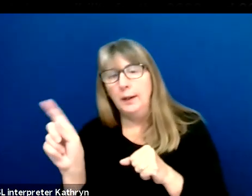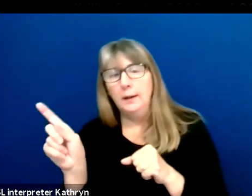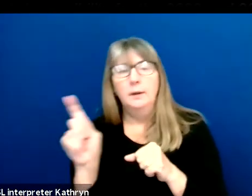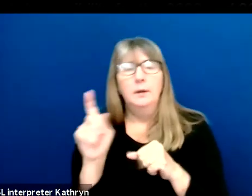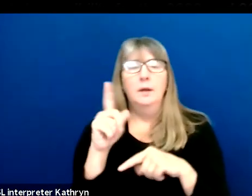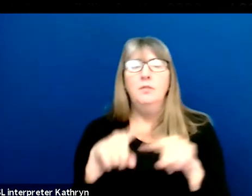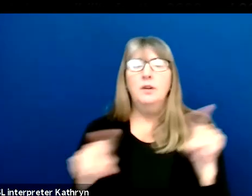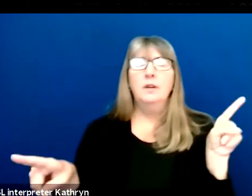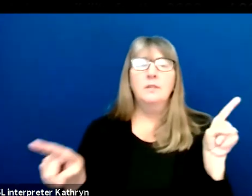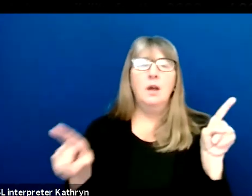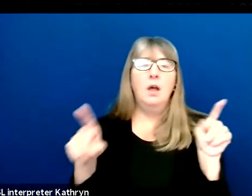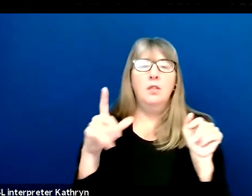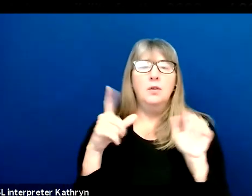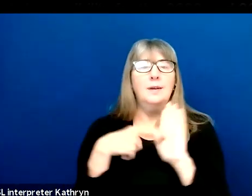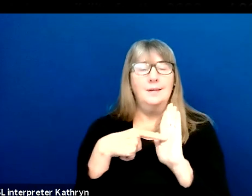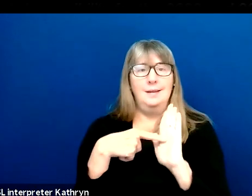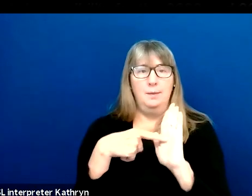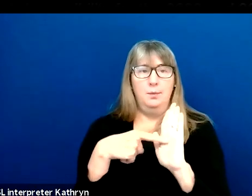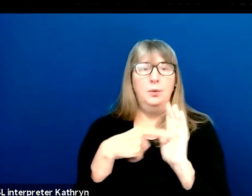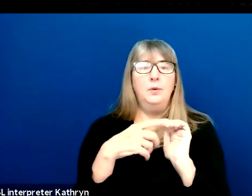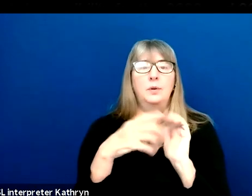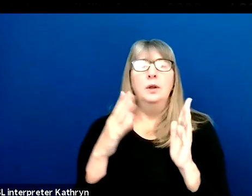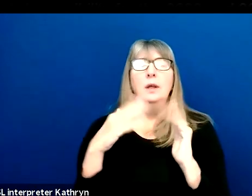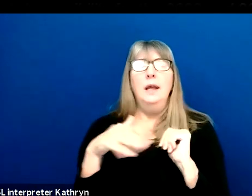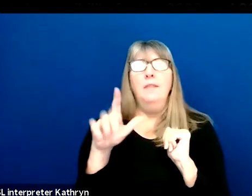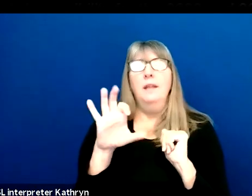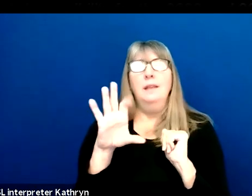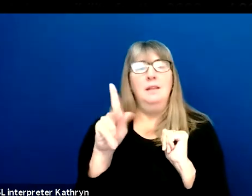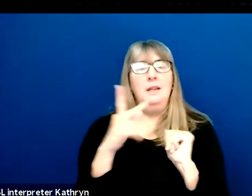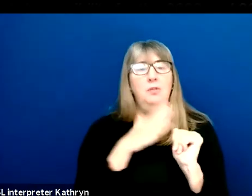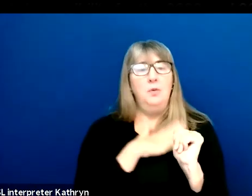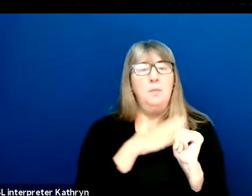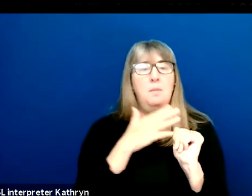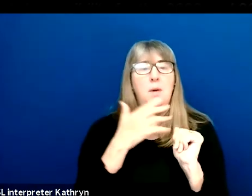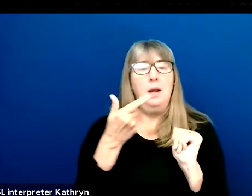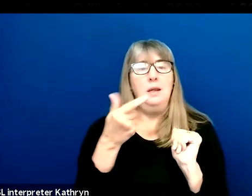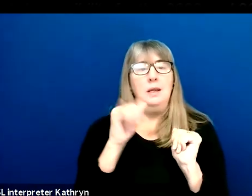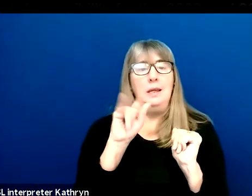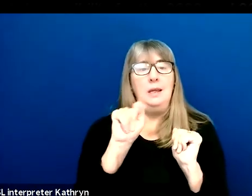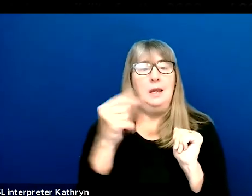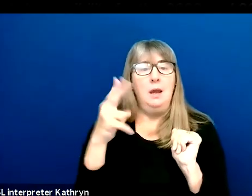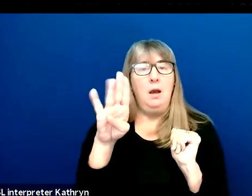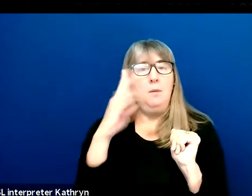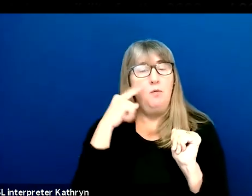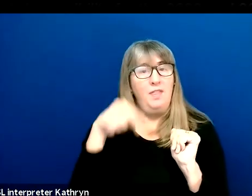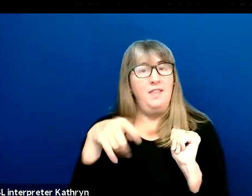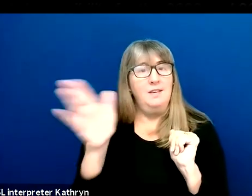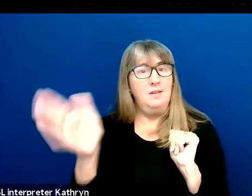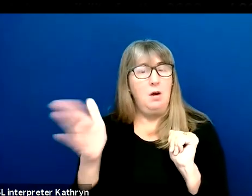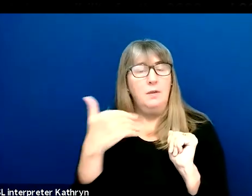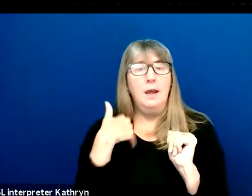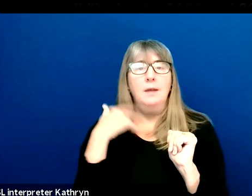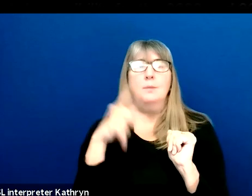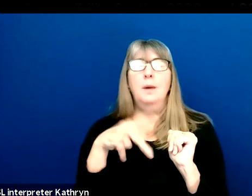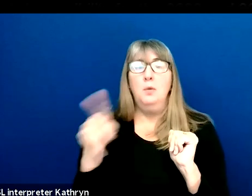various other examples of it. And then the link to my GitHub for this talk. So that has in it the PowerPoint